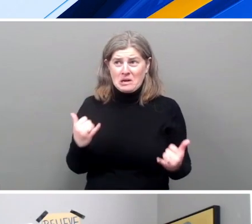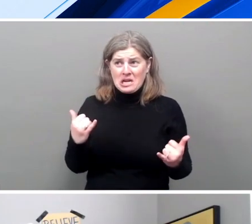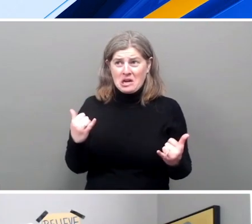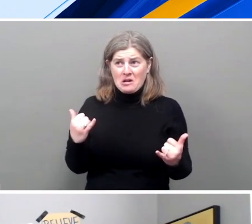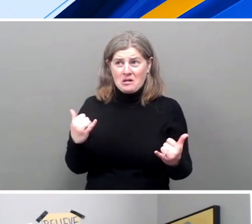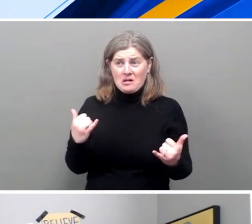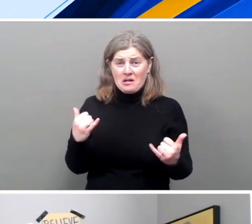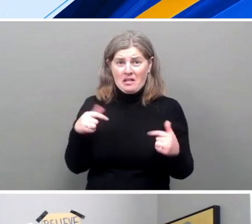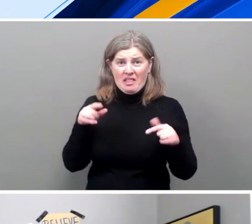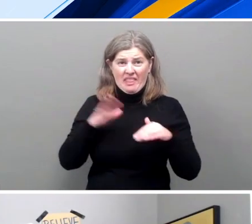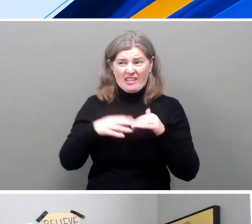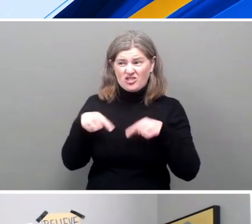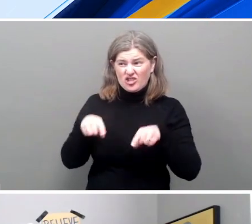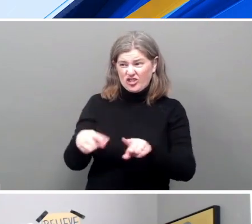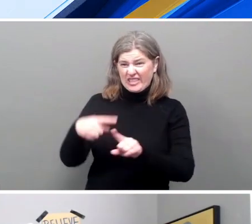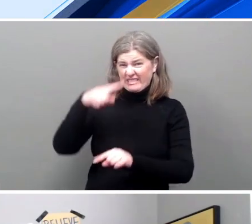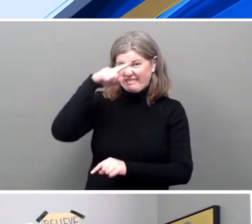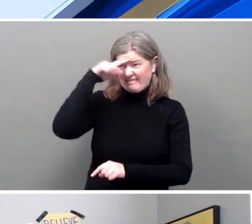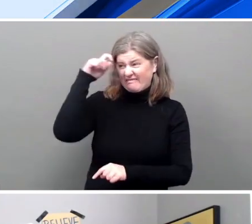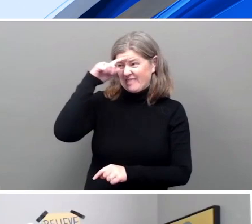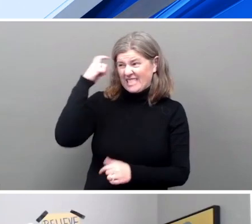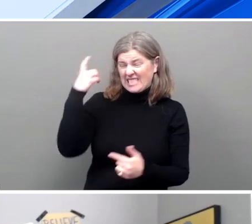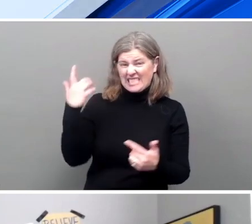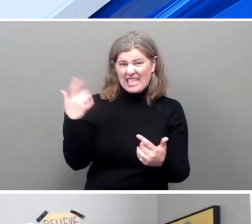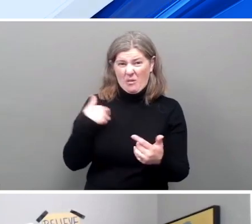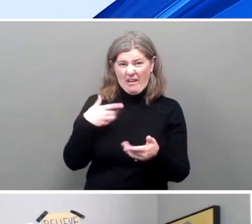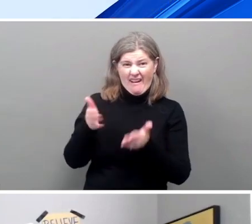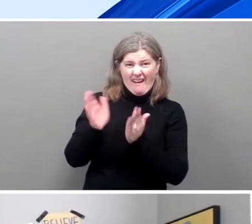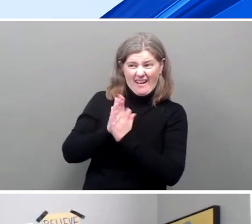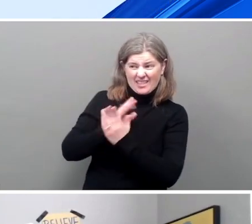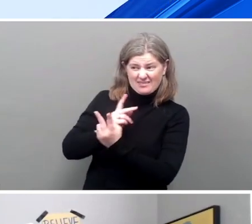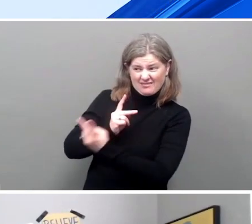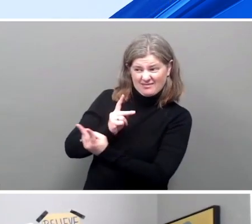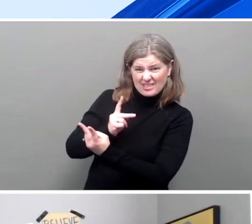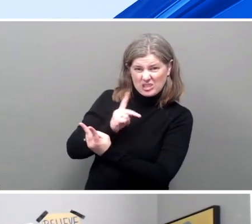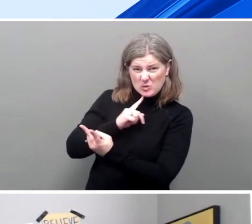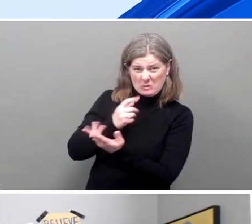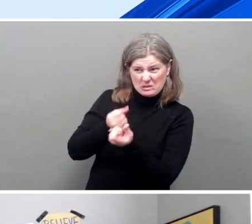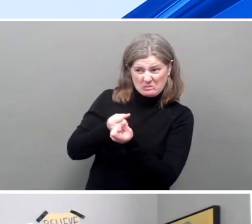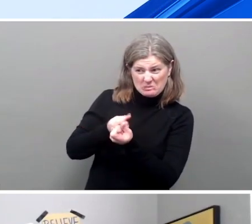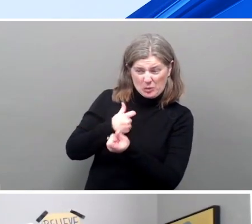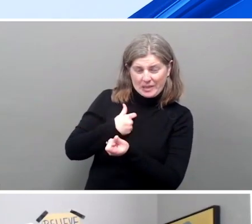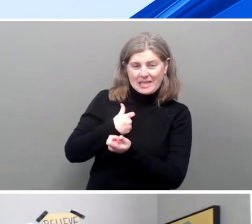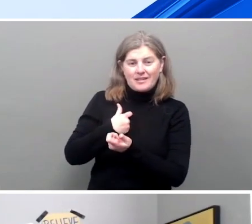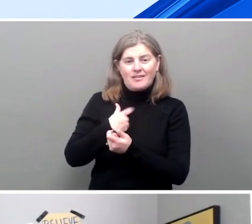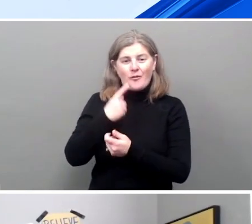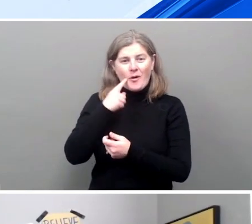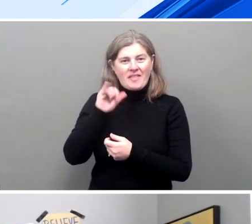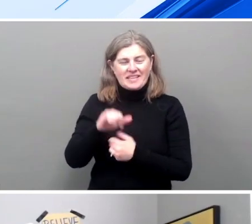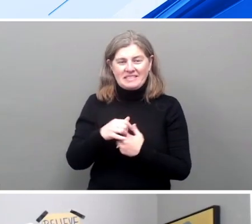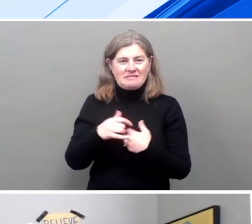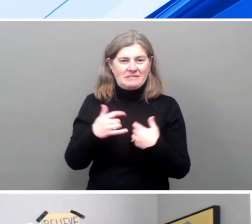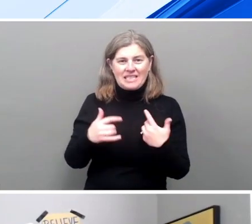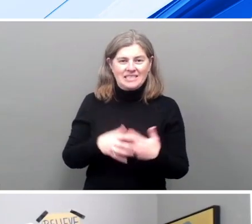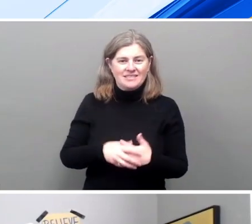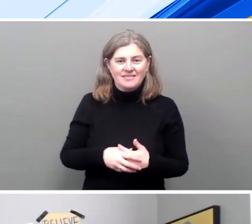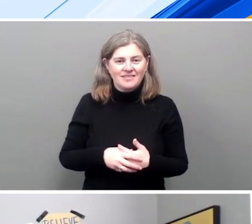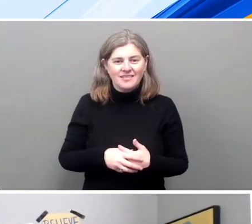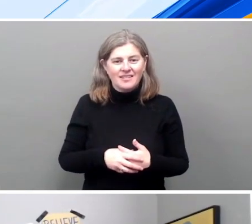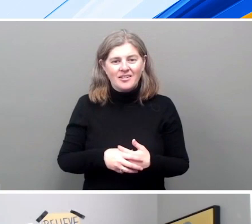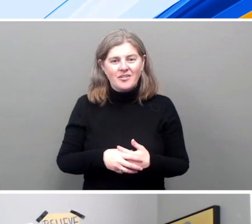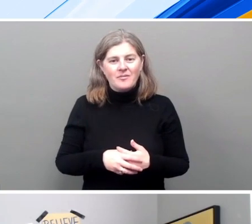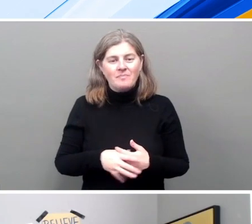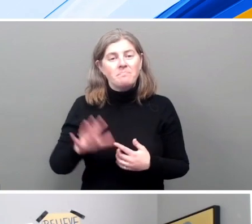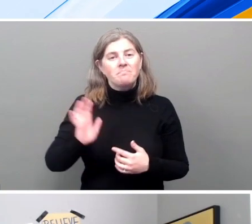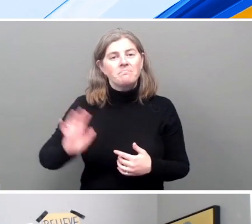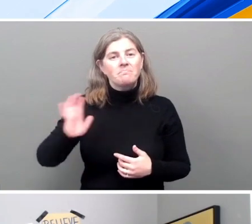during the summer. And I'm going to ask my partners here to back me up on this one, because I think when we were